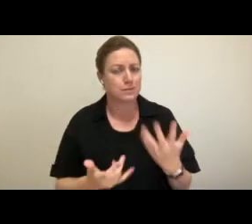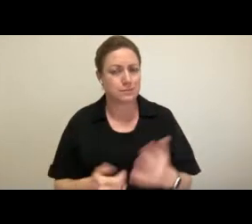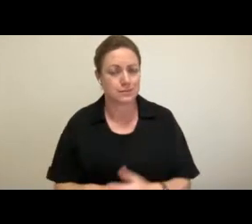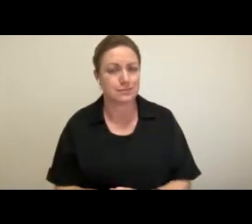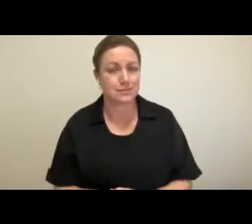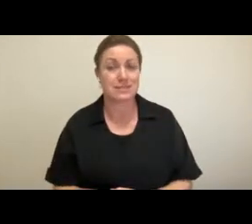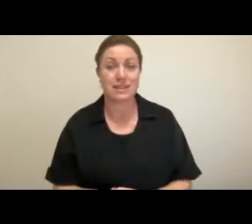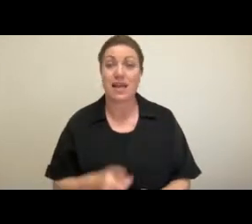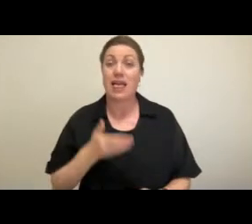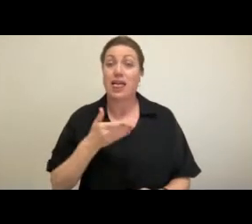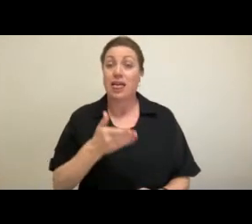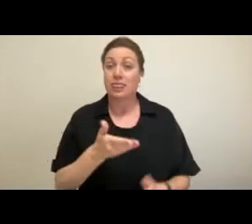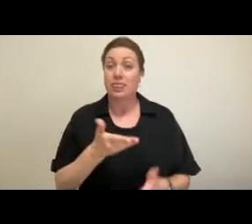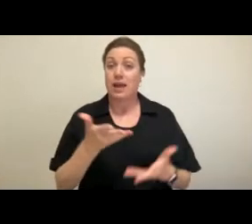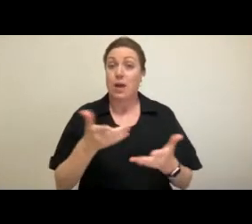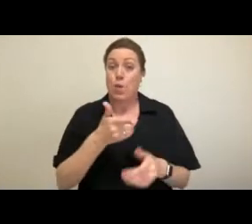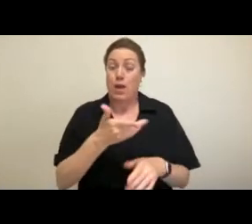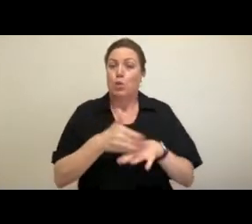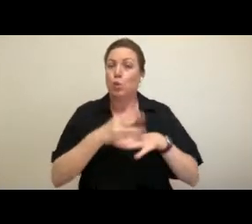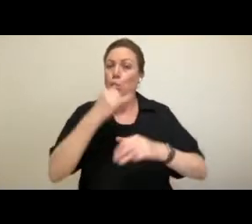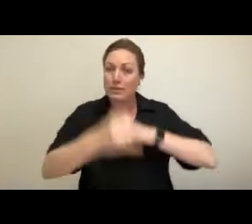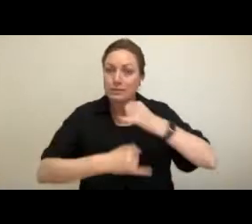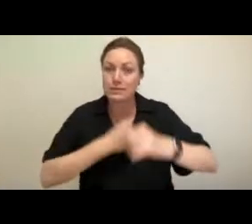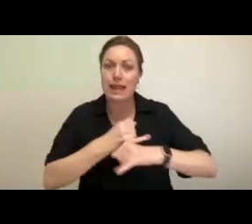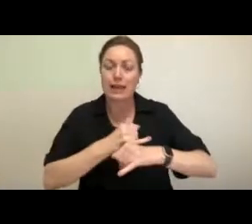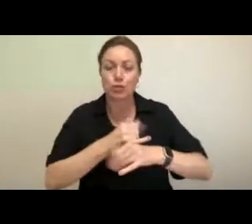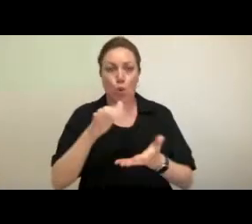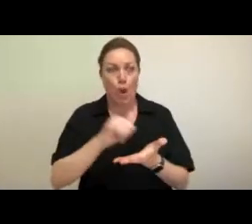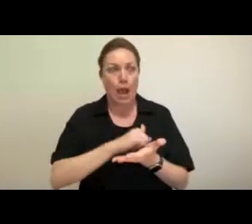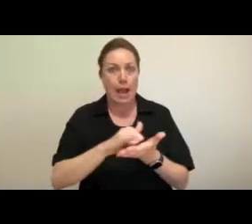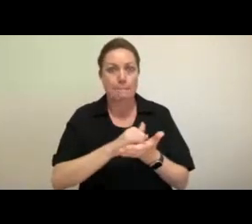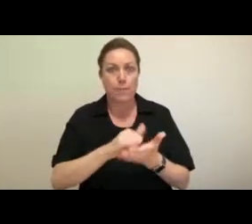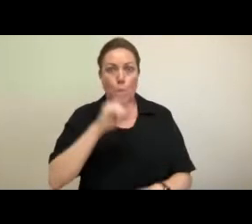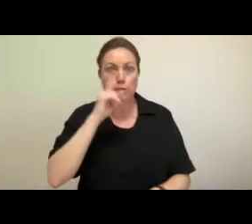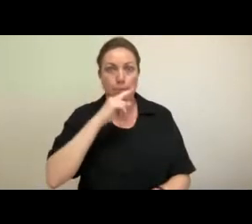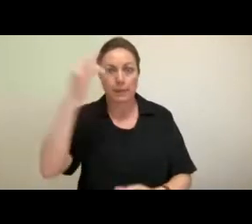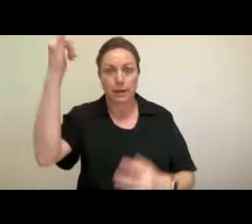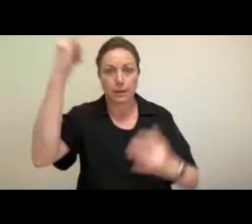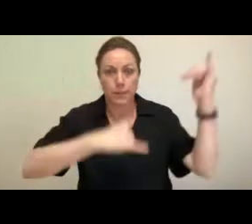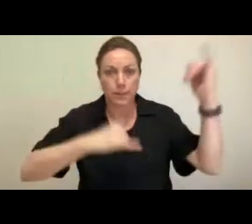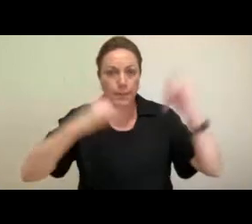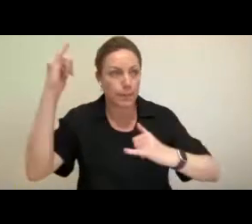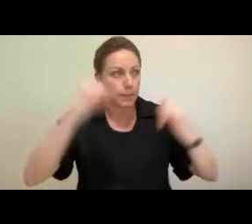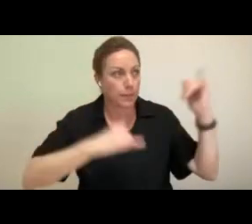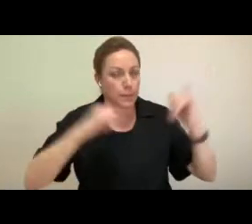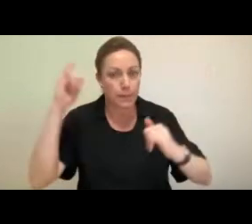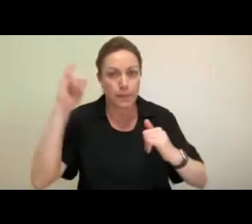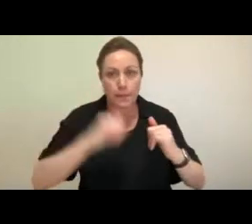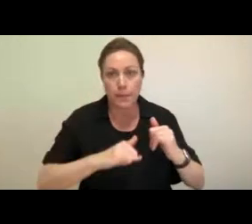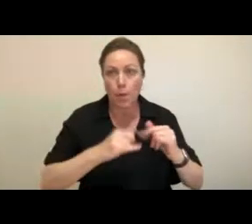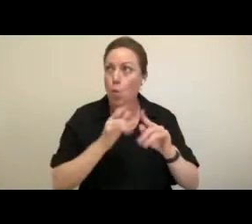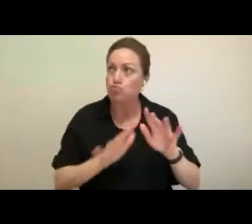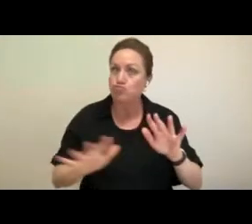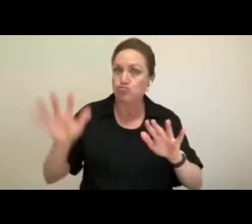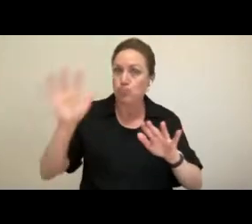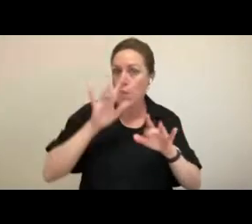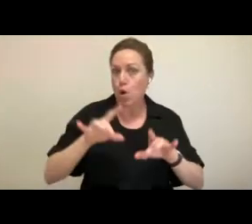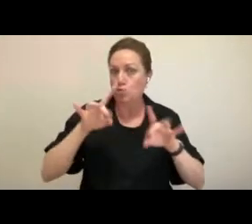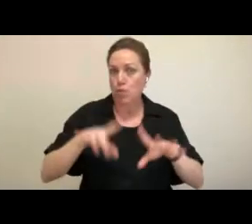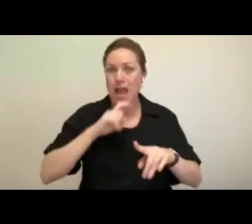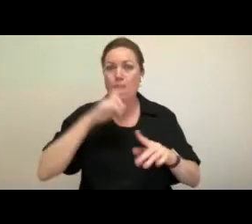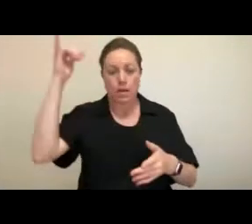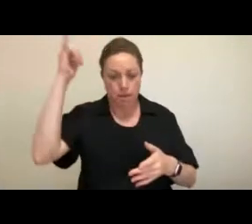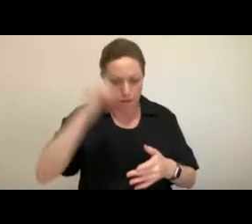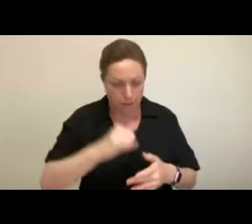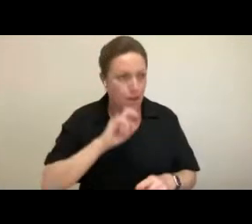airport, everyone that comes into Australia or from around Australia will actually land there and journey